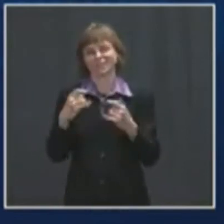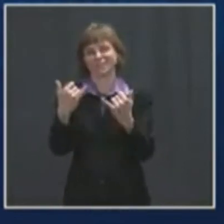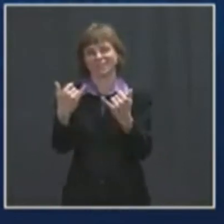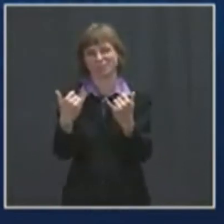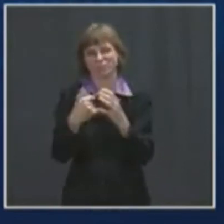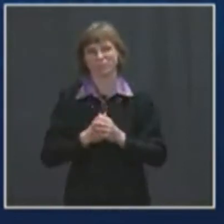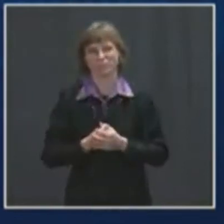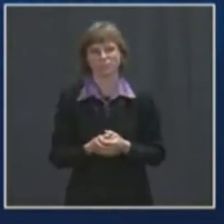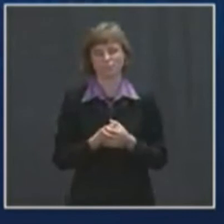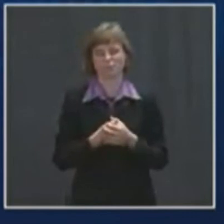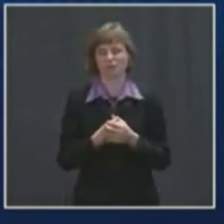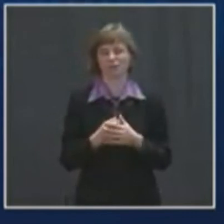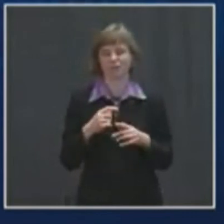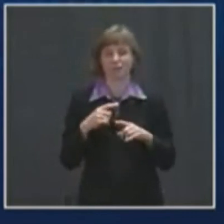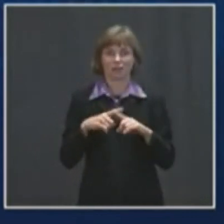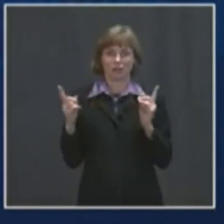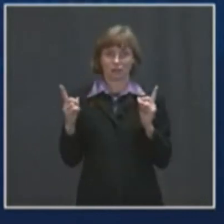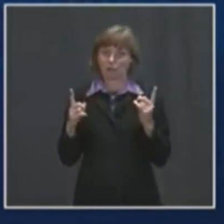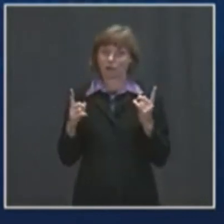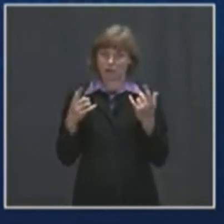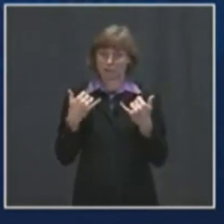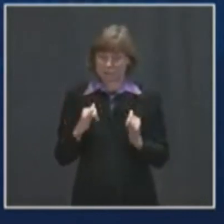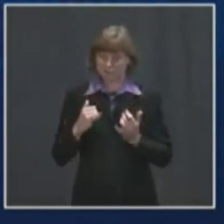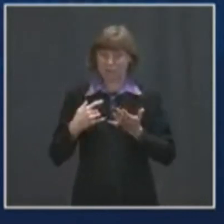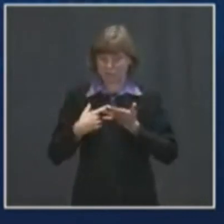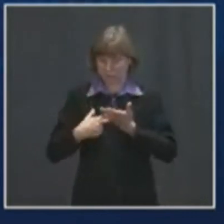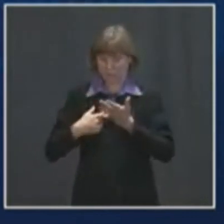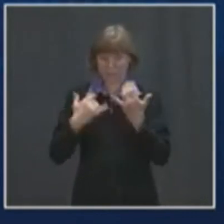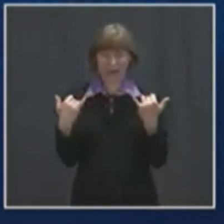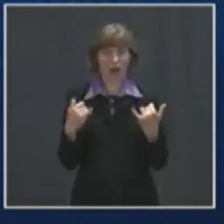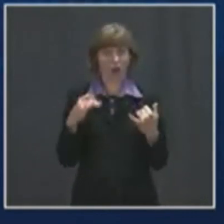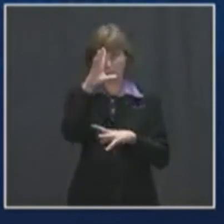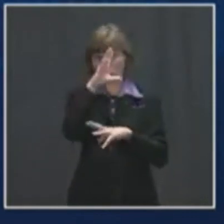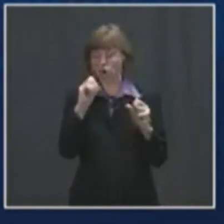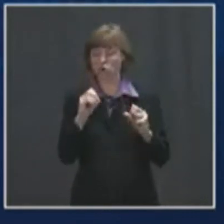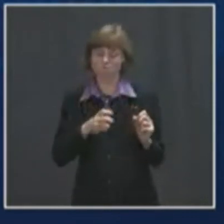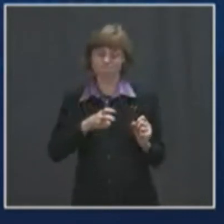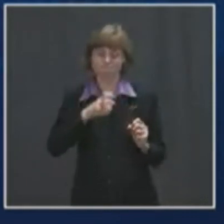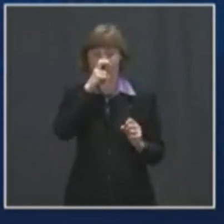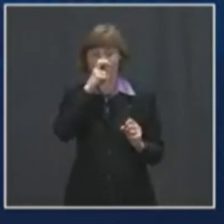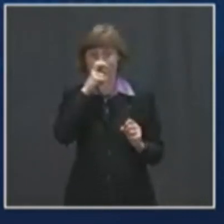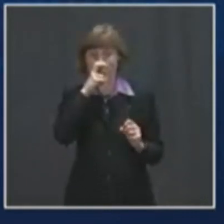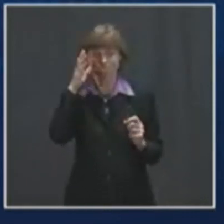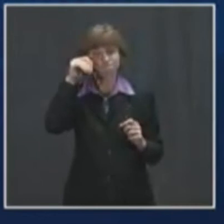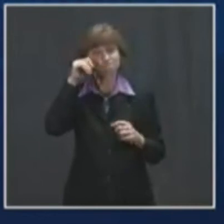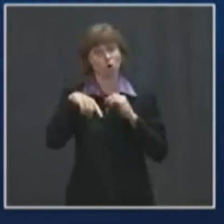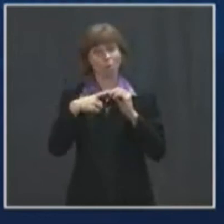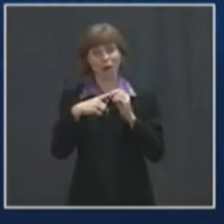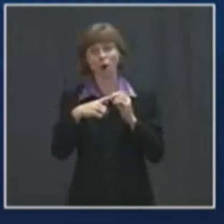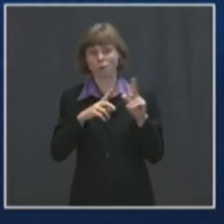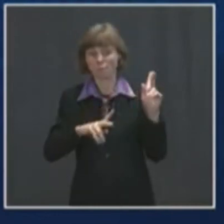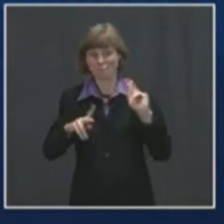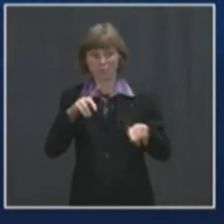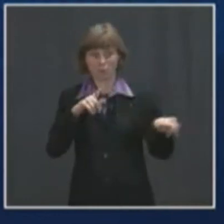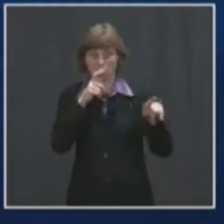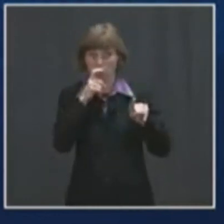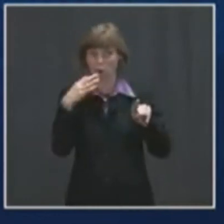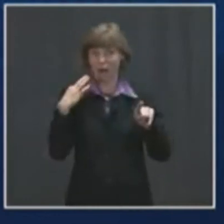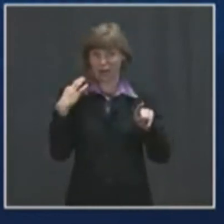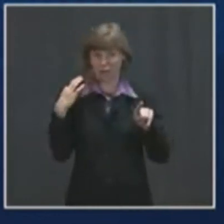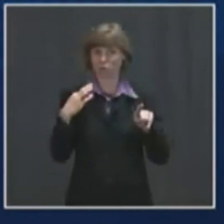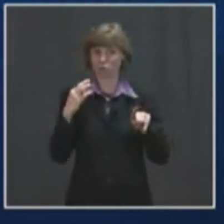other day, but it still is the status today, the president is firm on the necessity that people receive who are eligible $1,400